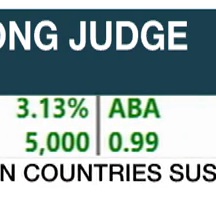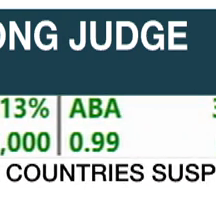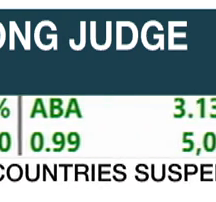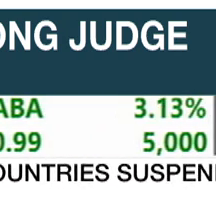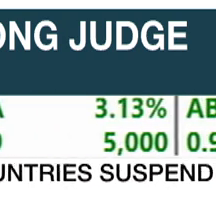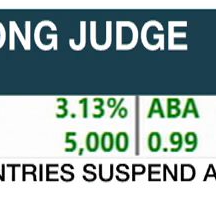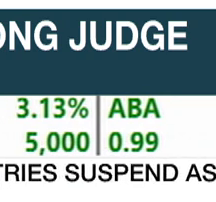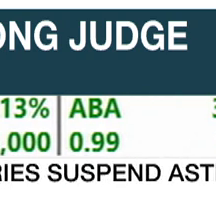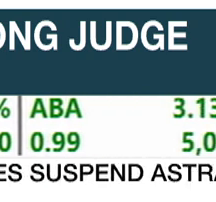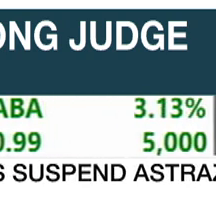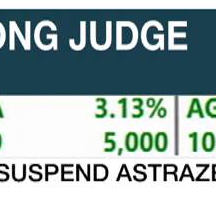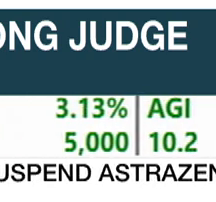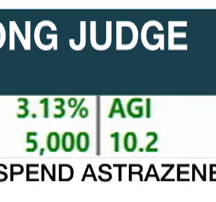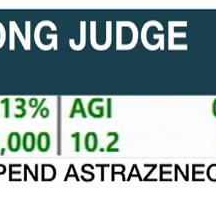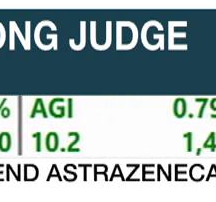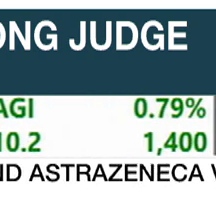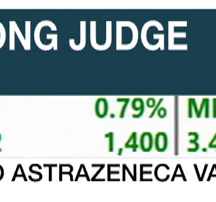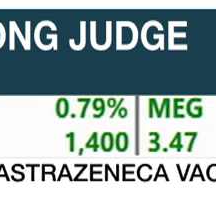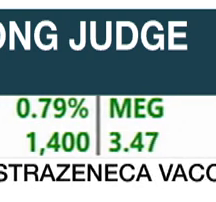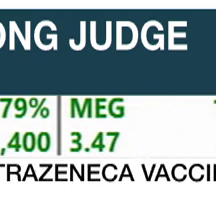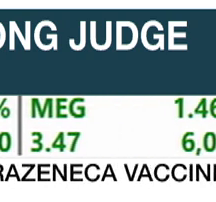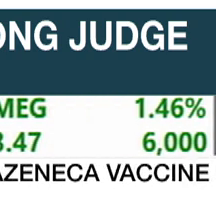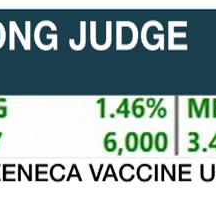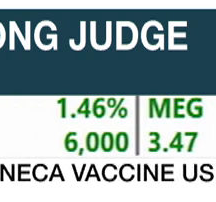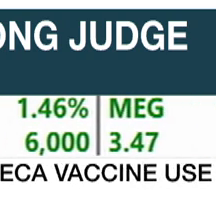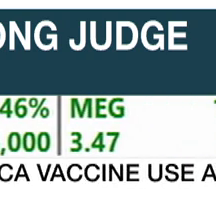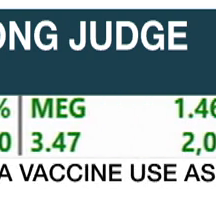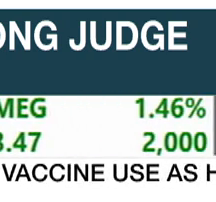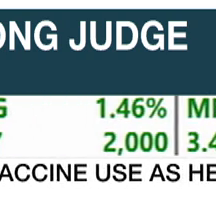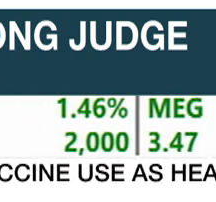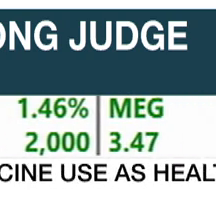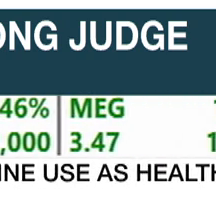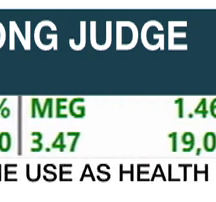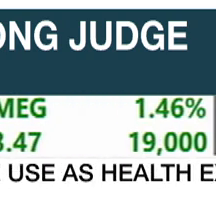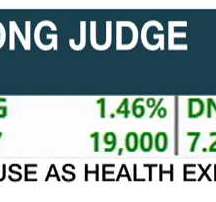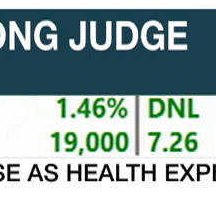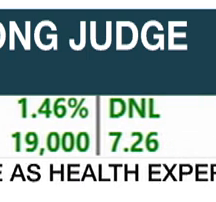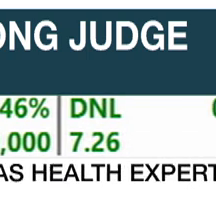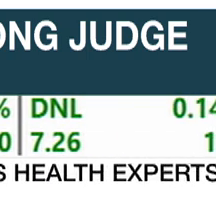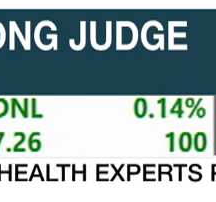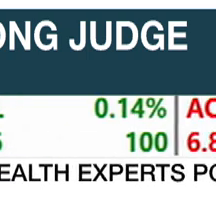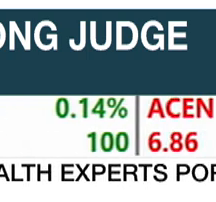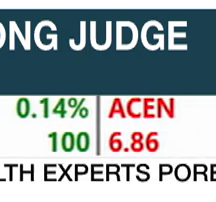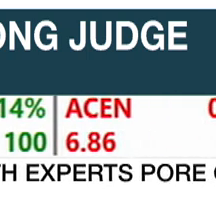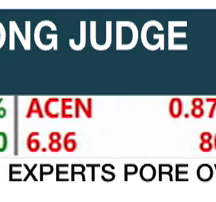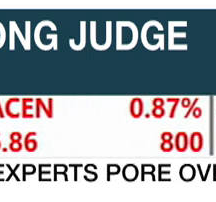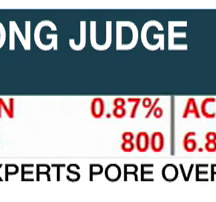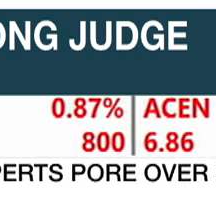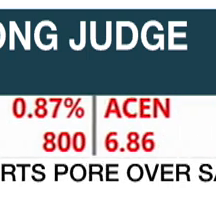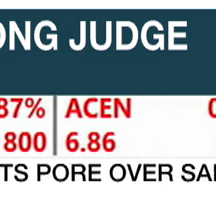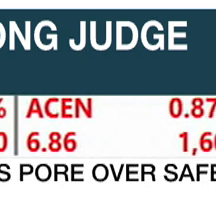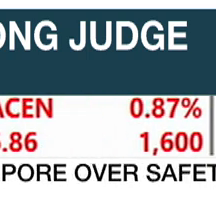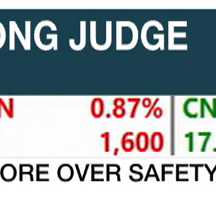responsible for acquitting a journalist and a labor leader. Some cost-oriented groups have called it tarpaulin